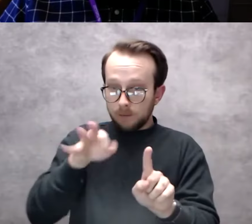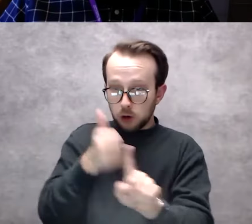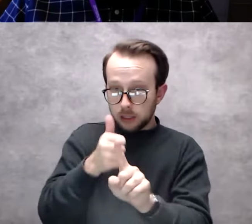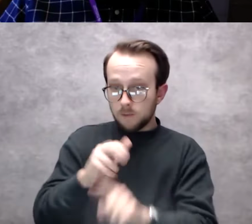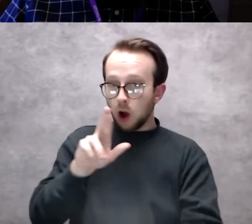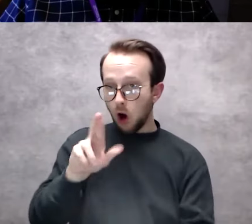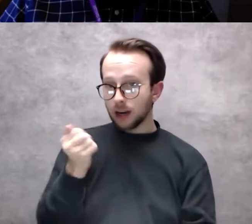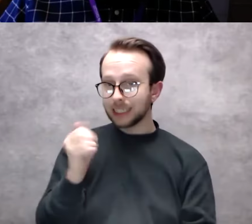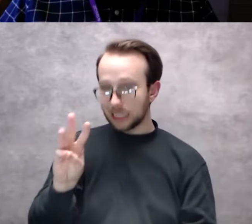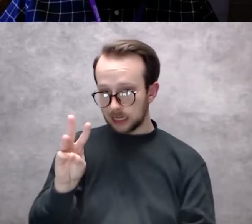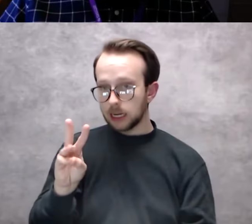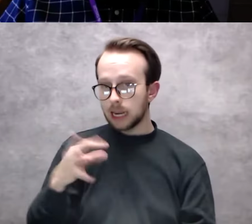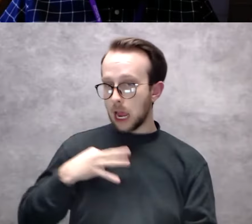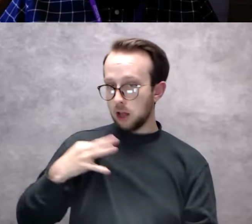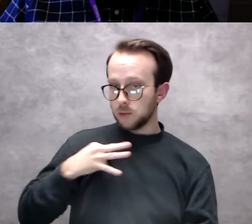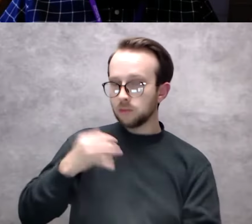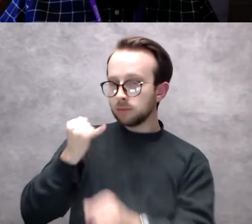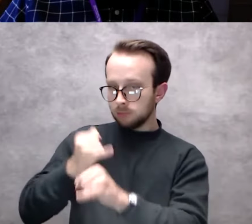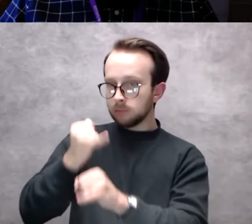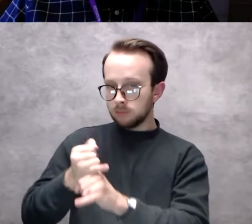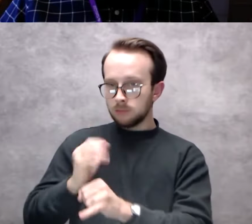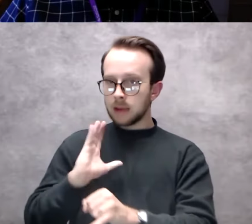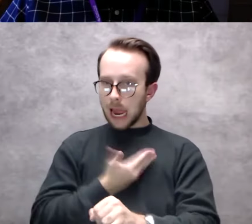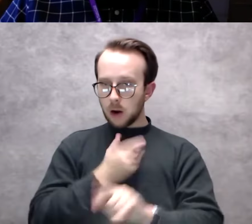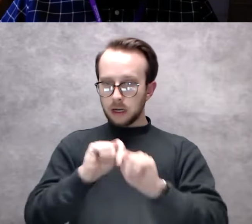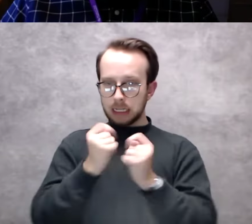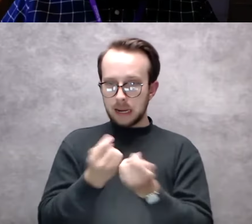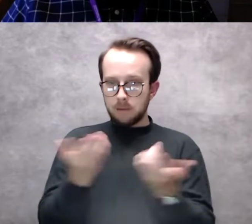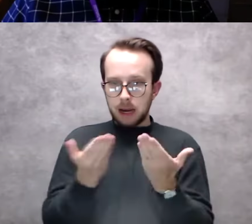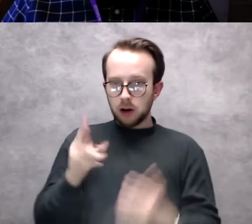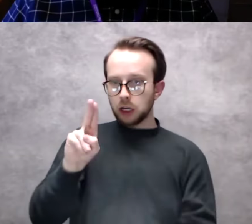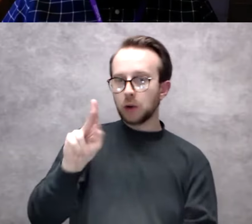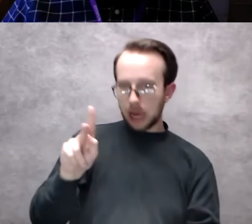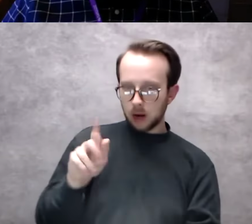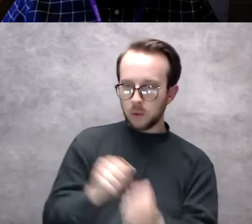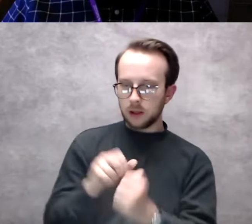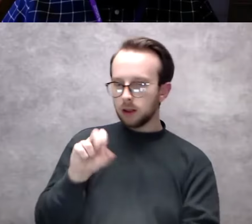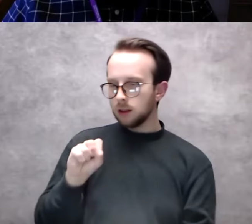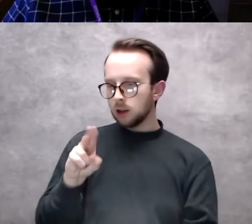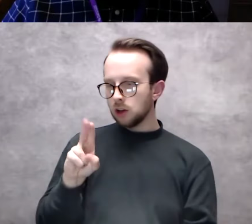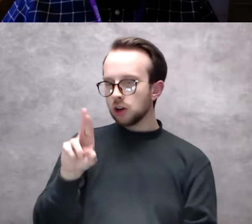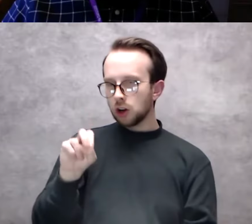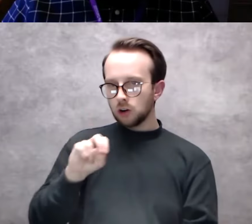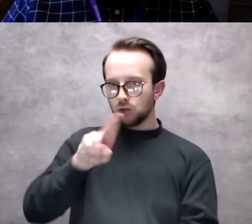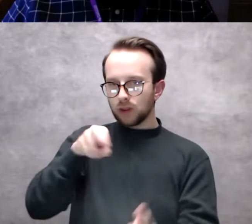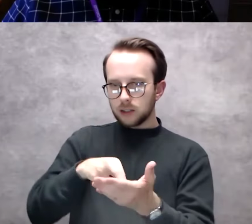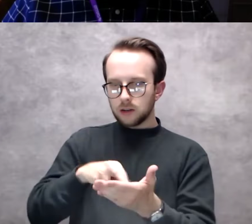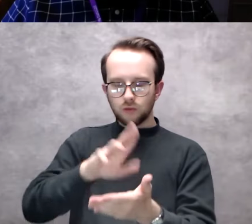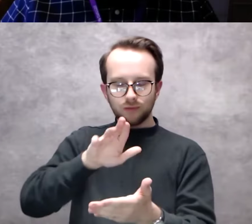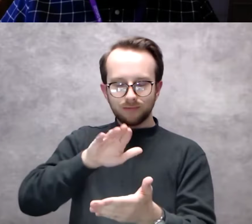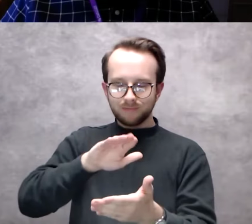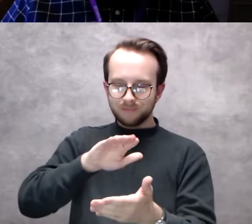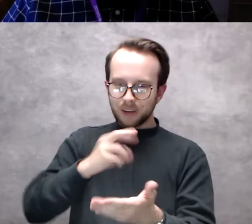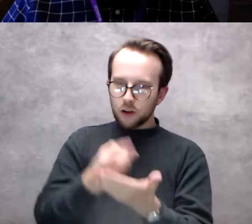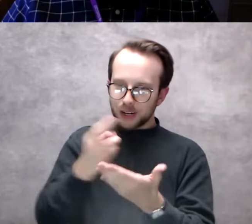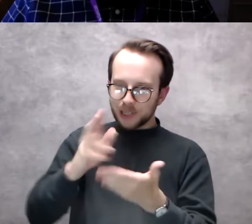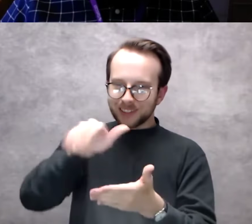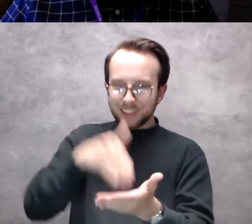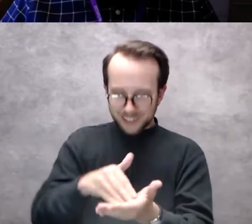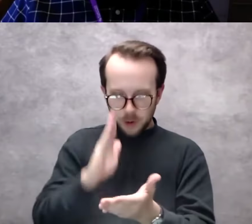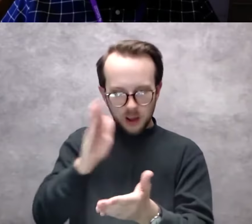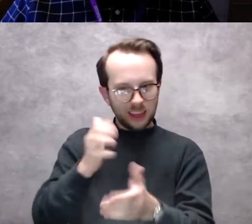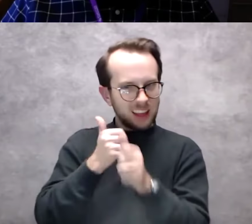eligible institution, our team here at UK in the Sure Resource Center would love to connect with you and be happy to follow up with additional questions